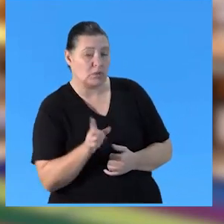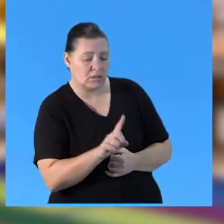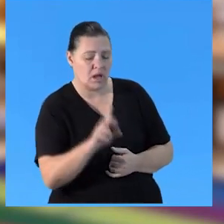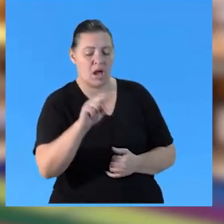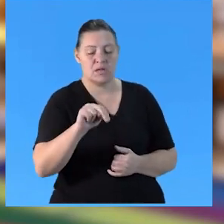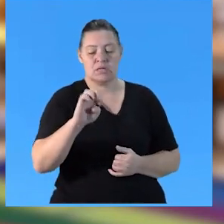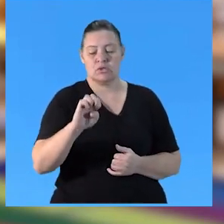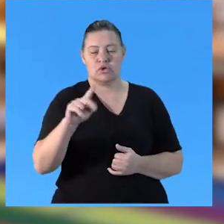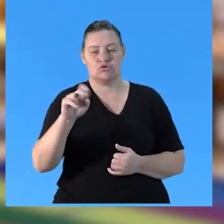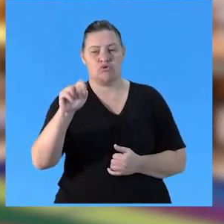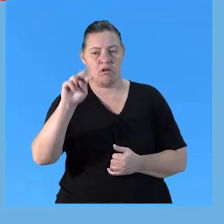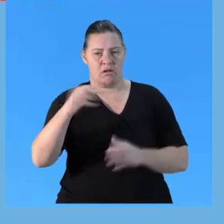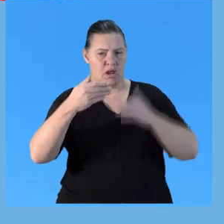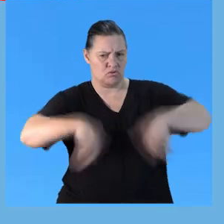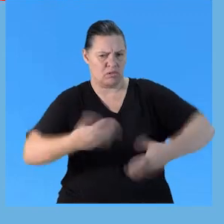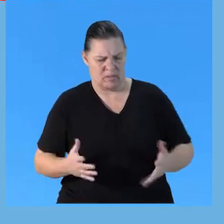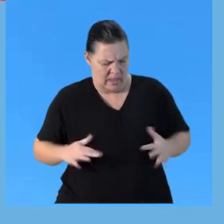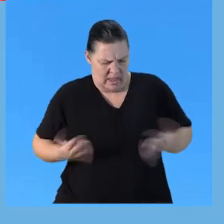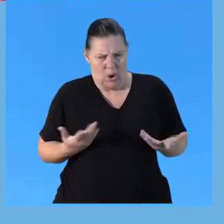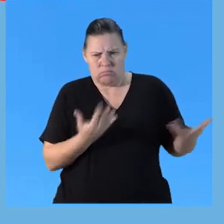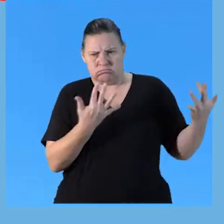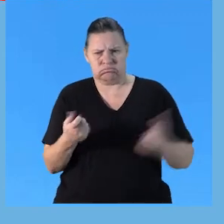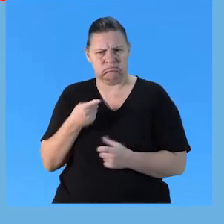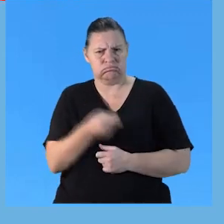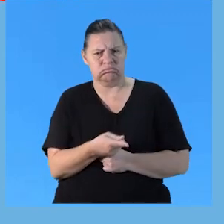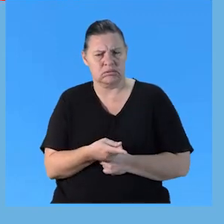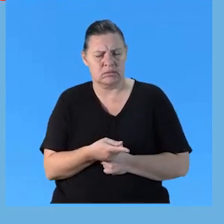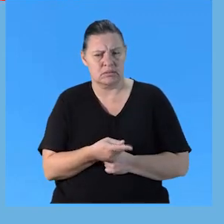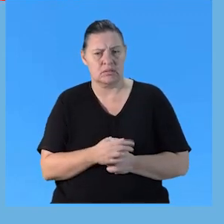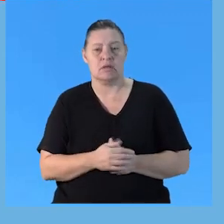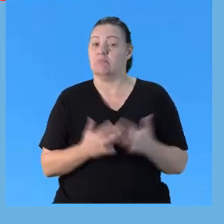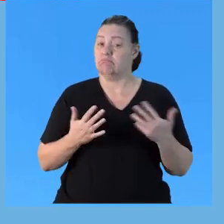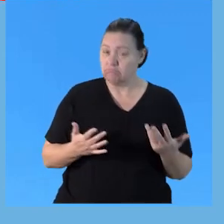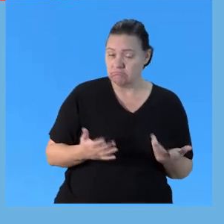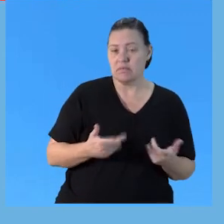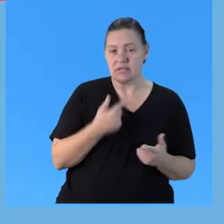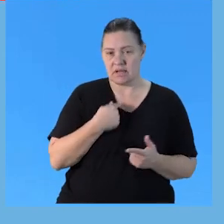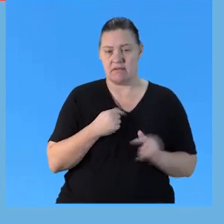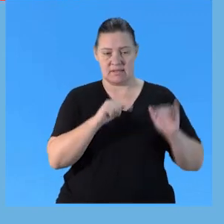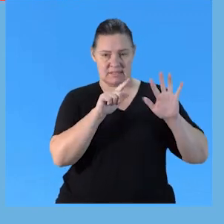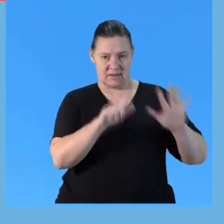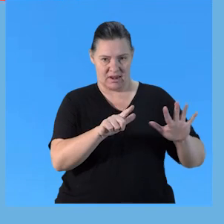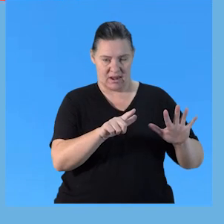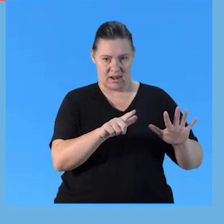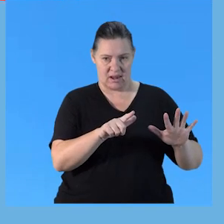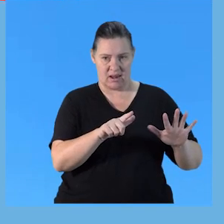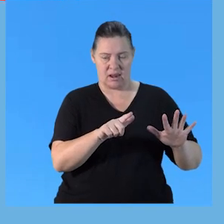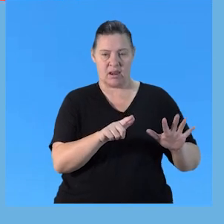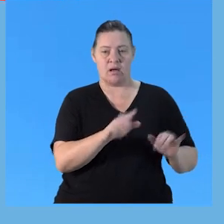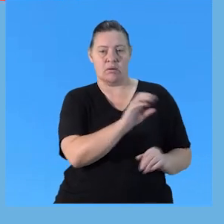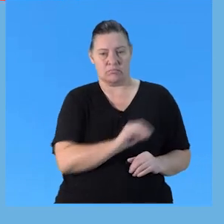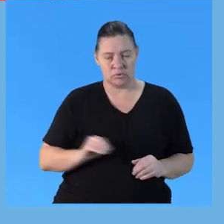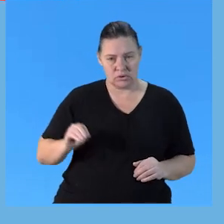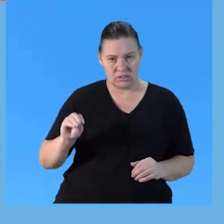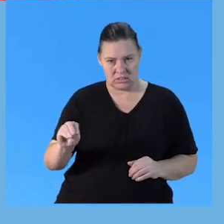the electrons are able to move freely within a metal, because within a metal we have the delocalized electrons that are able to move freely